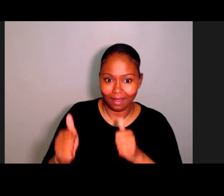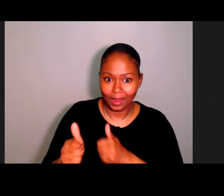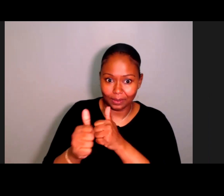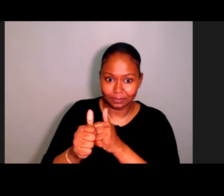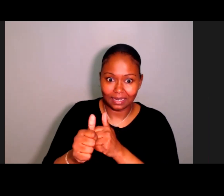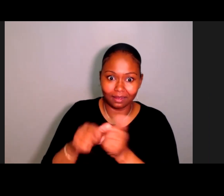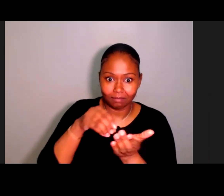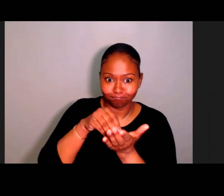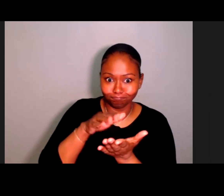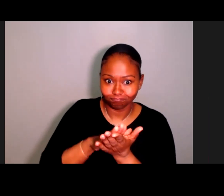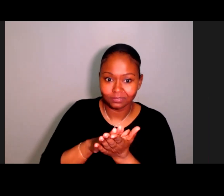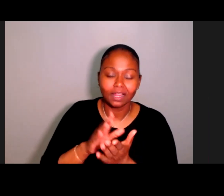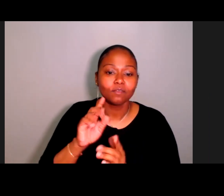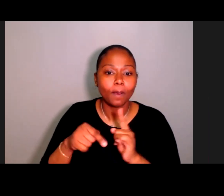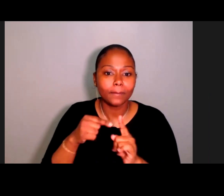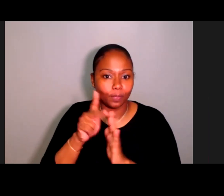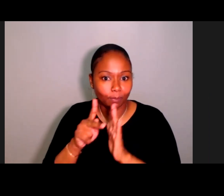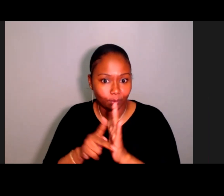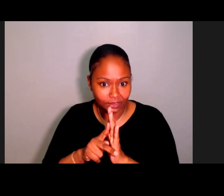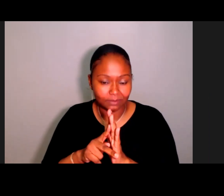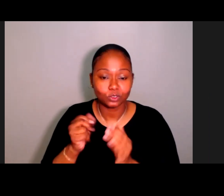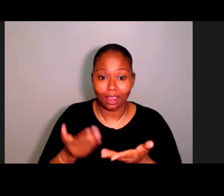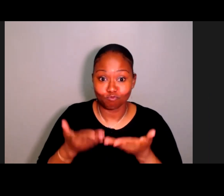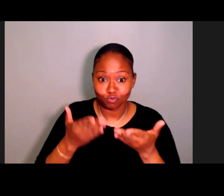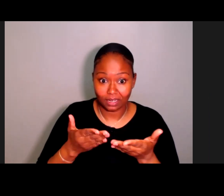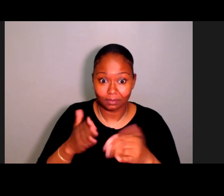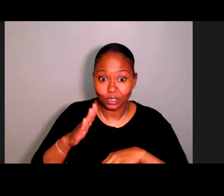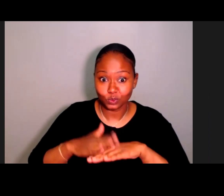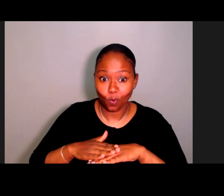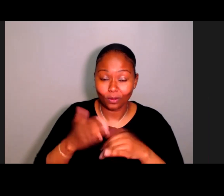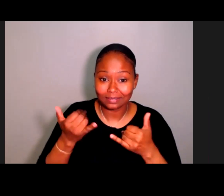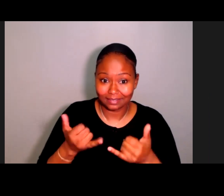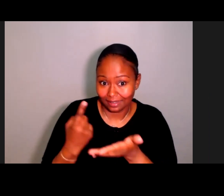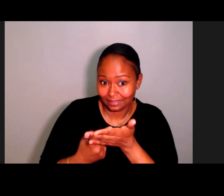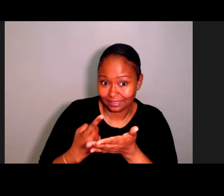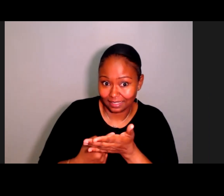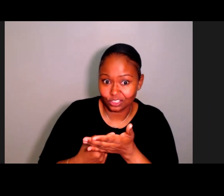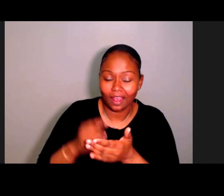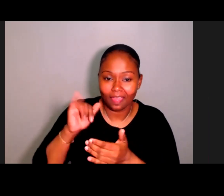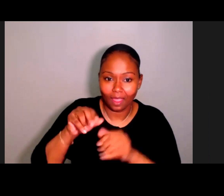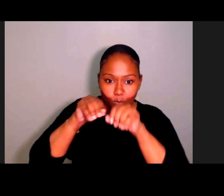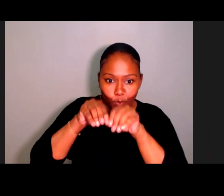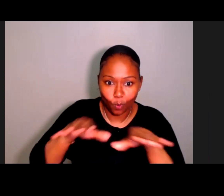principles and recommendations based on today's discussion, and that'll go out to the work group.